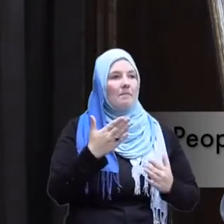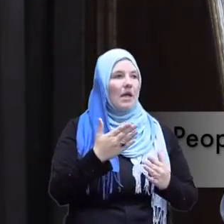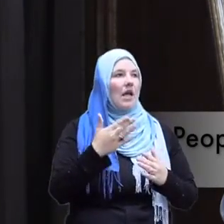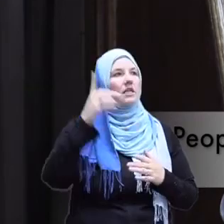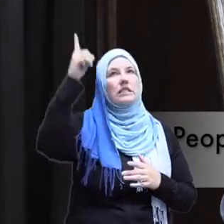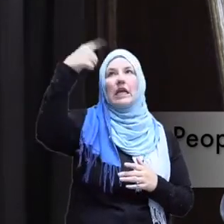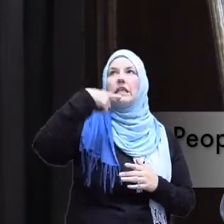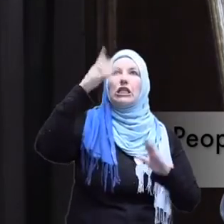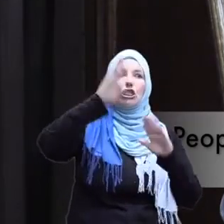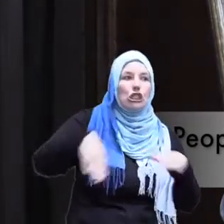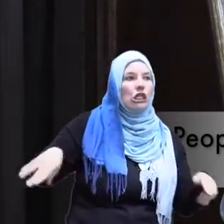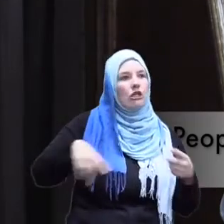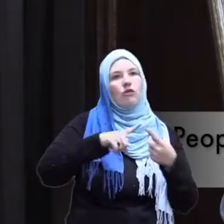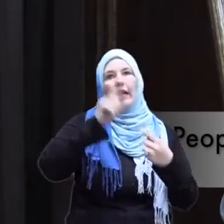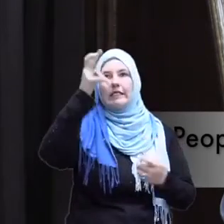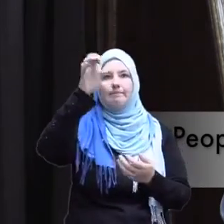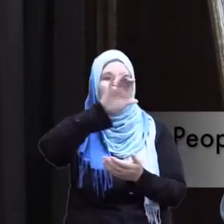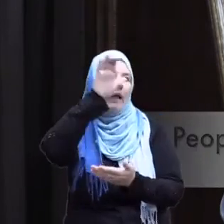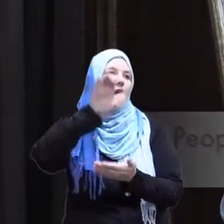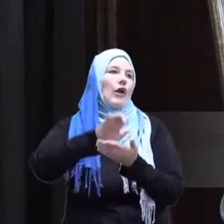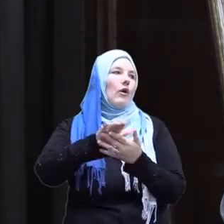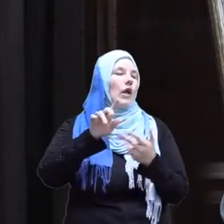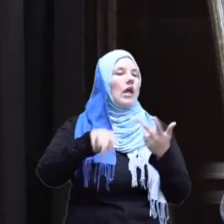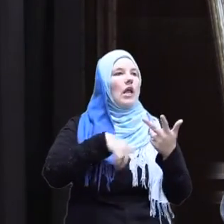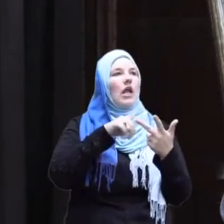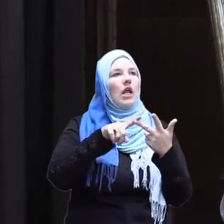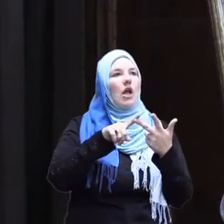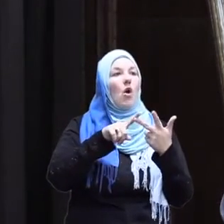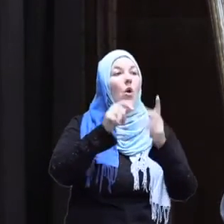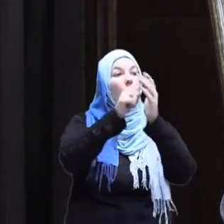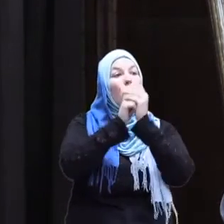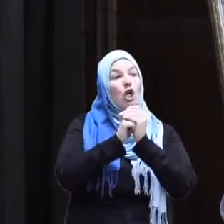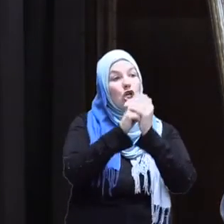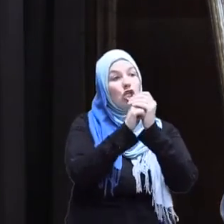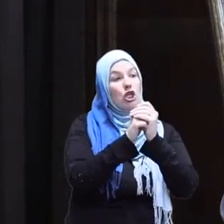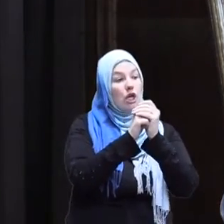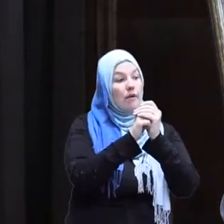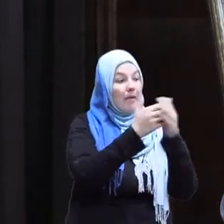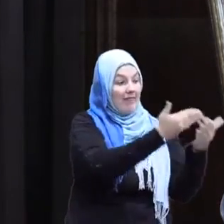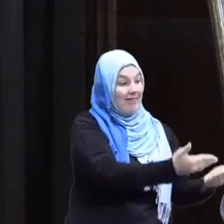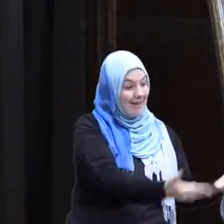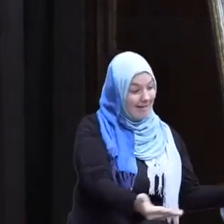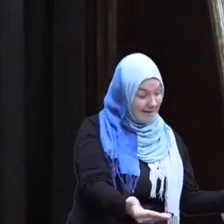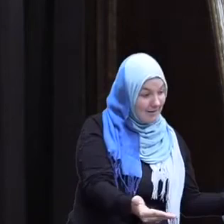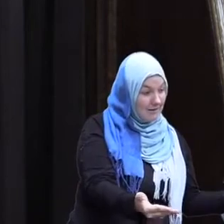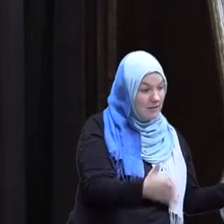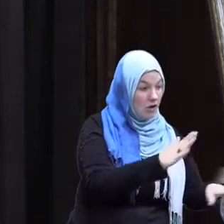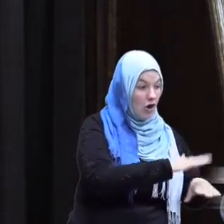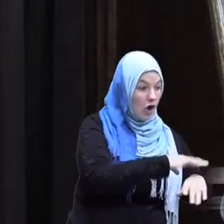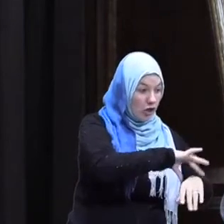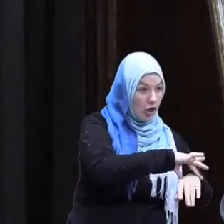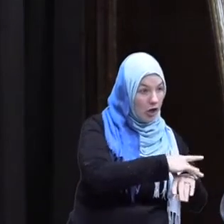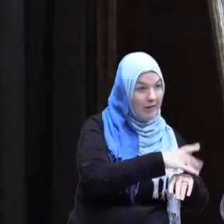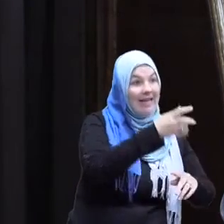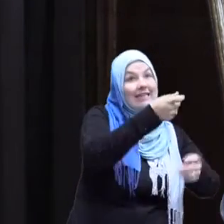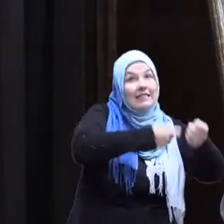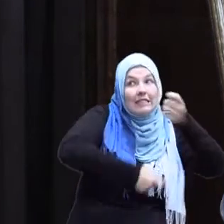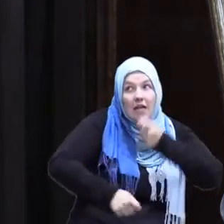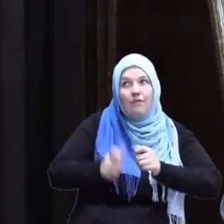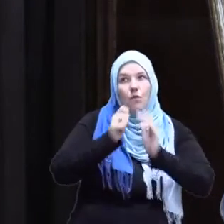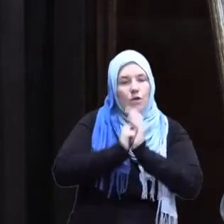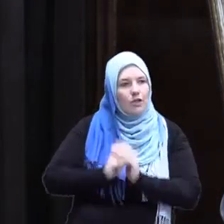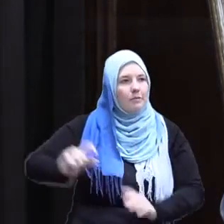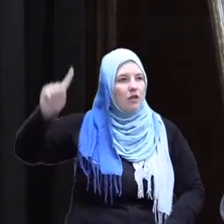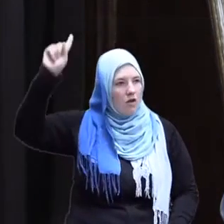him, by worshiping part of his creation instead of worshiping Allah, of course they will feel